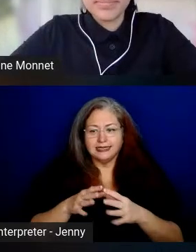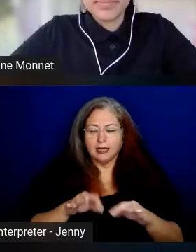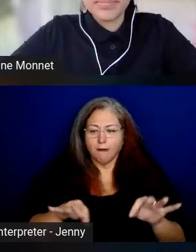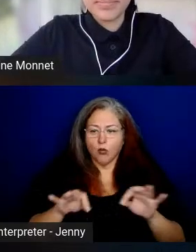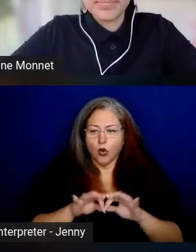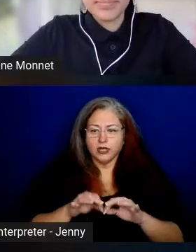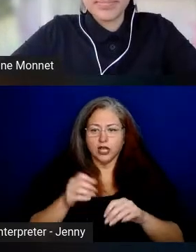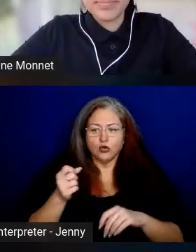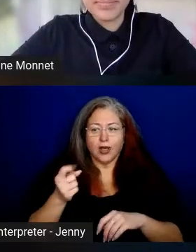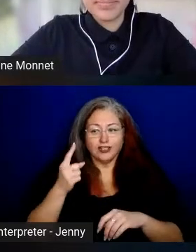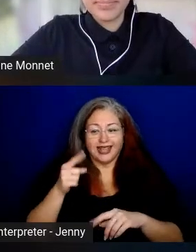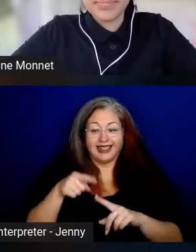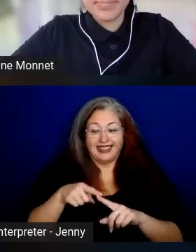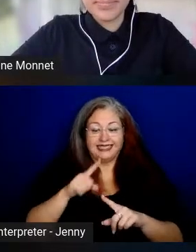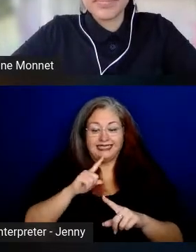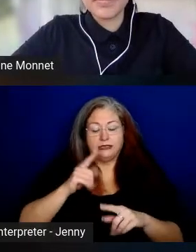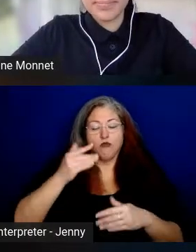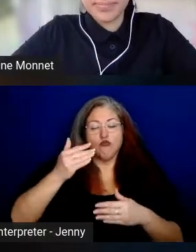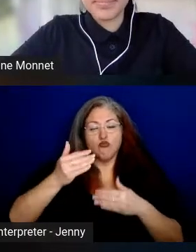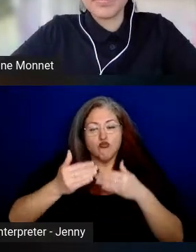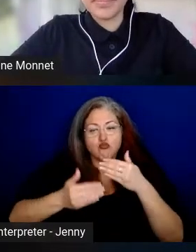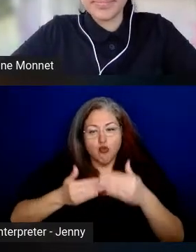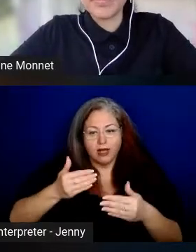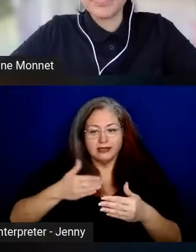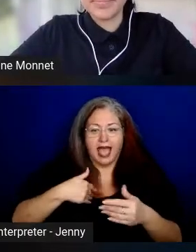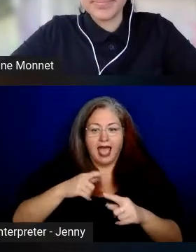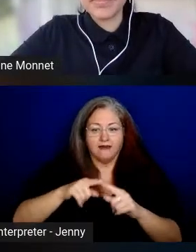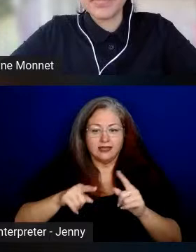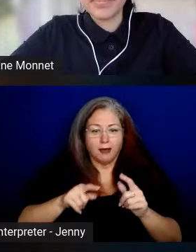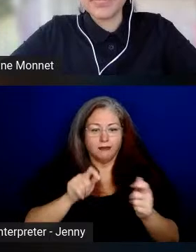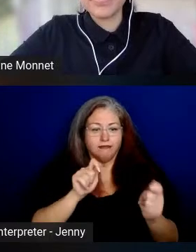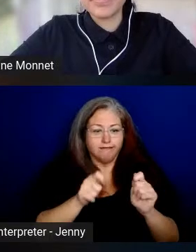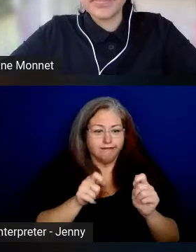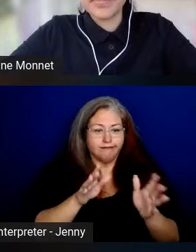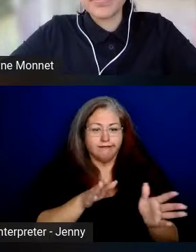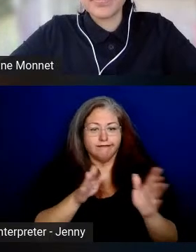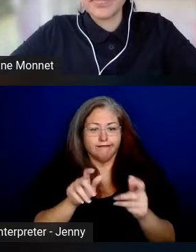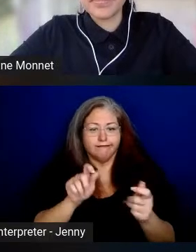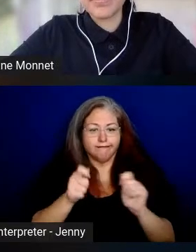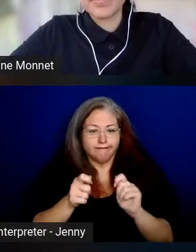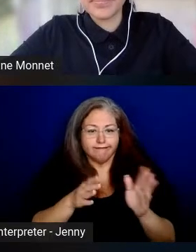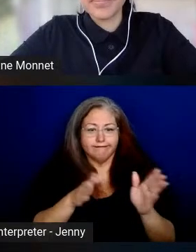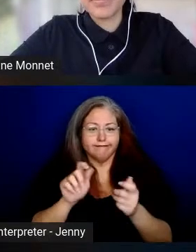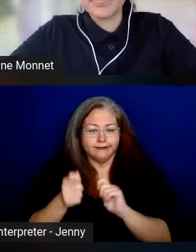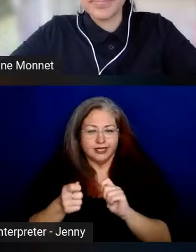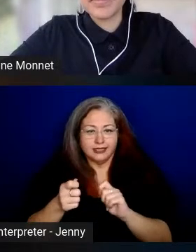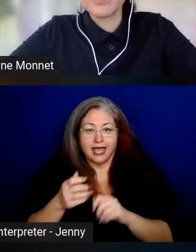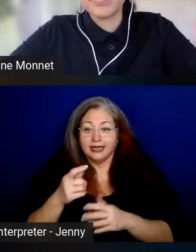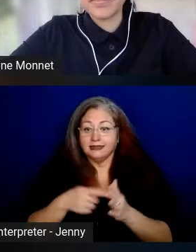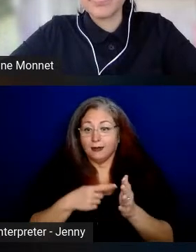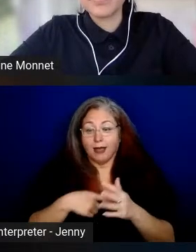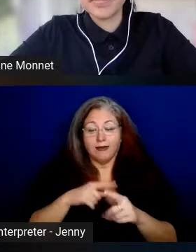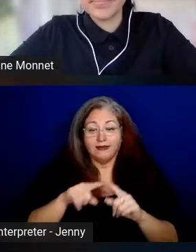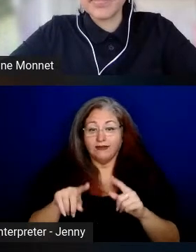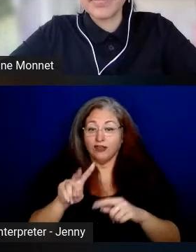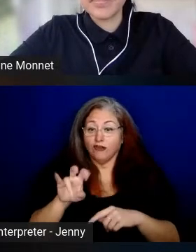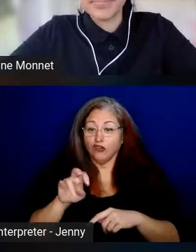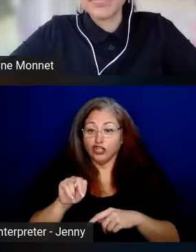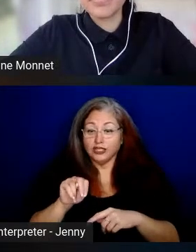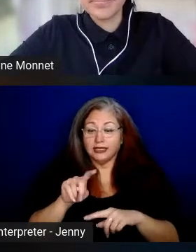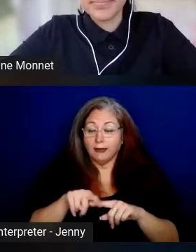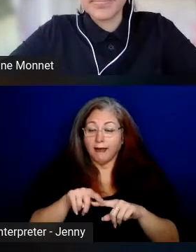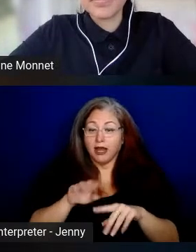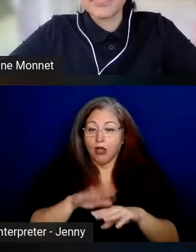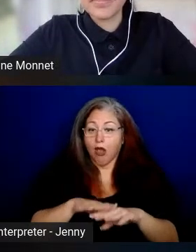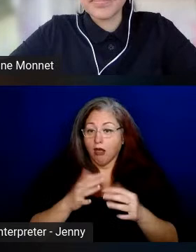that it's a process and that has iterations. And like Tanya was saying, even different versions for different audiences. Mm.